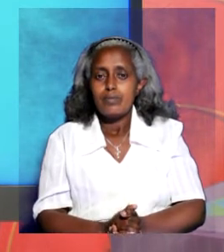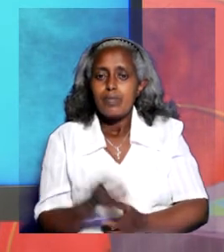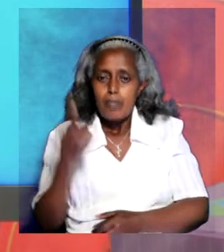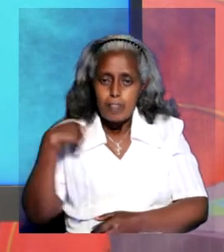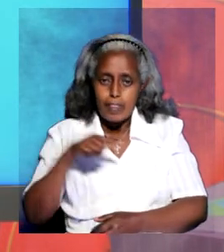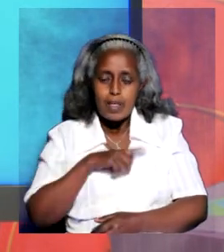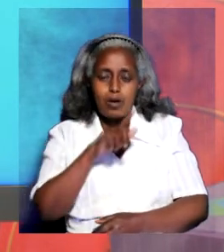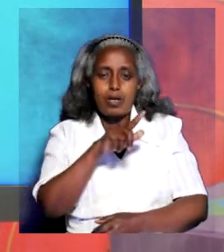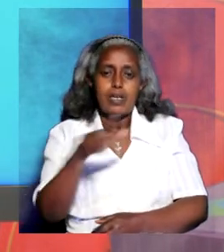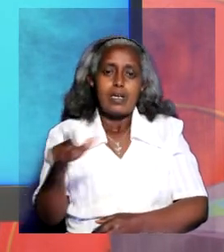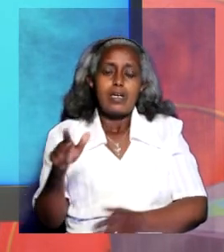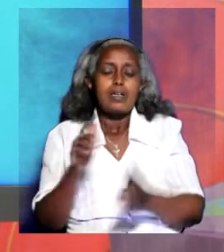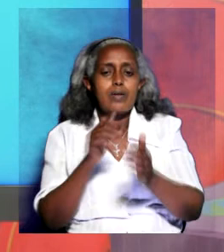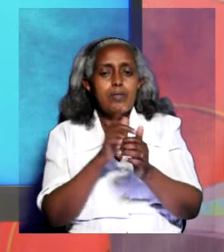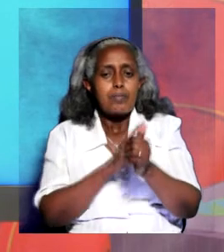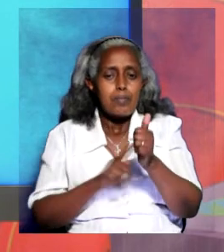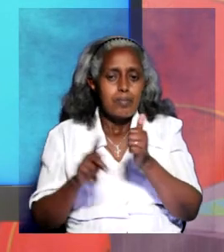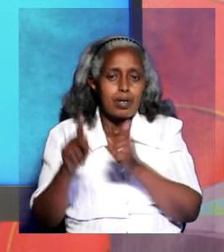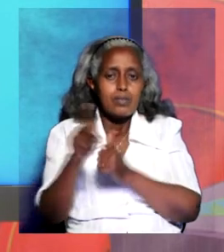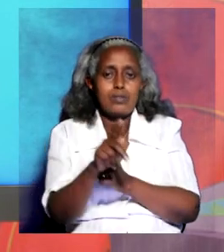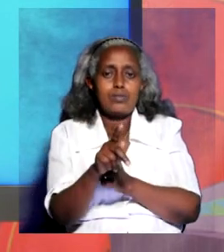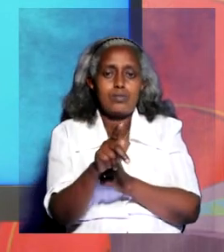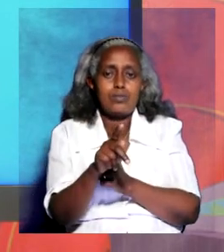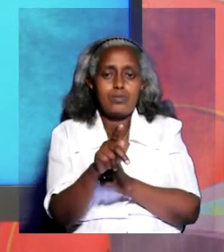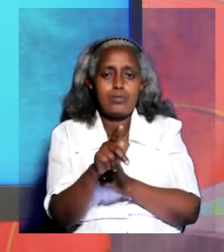Our line passes through,